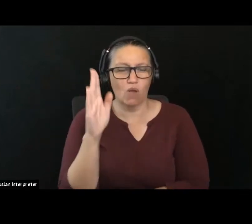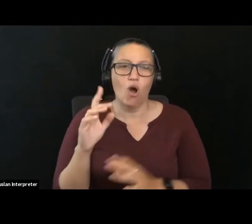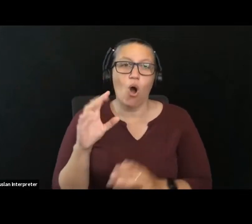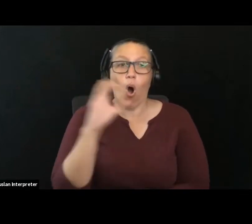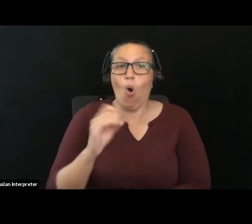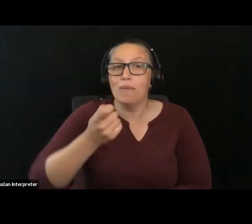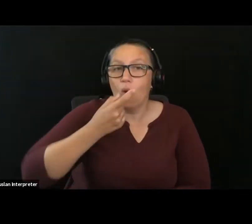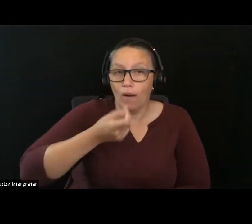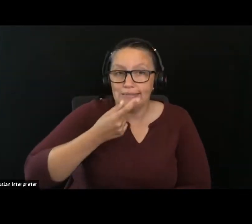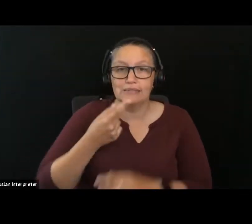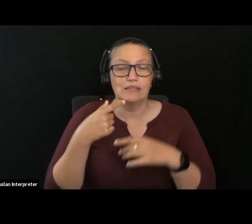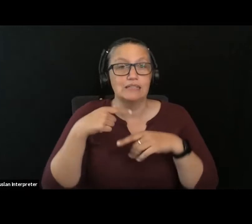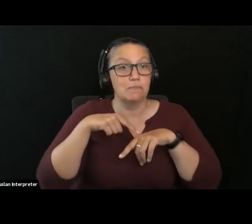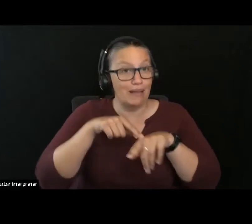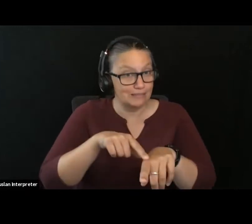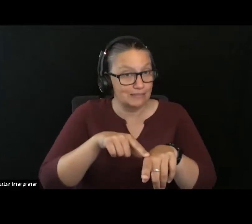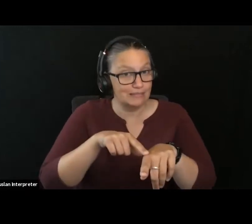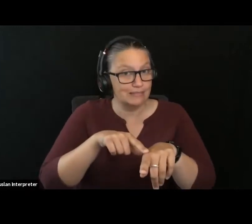Dependence and Treatment,